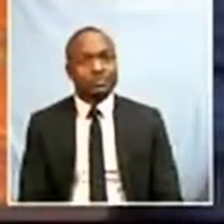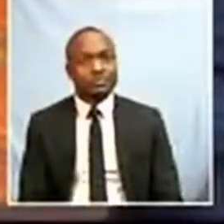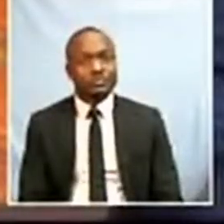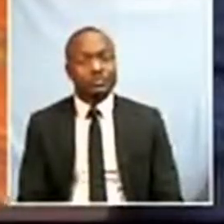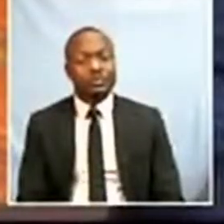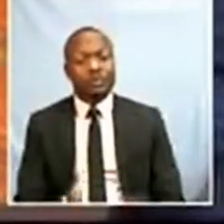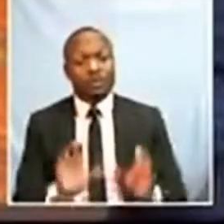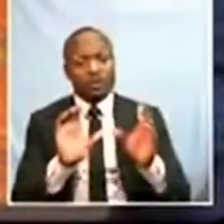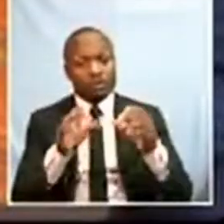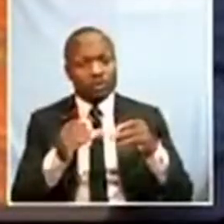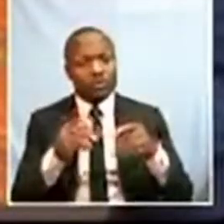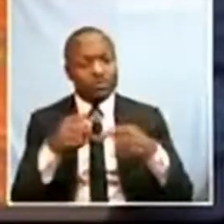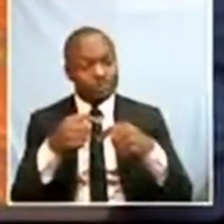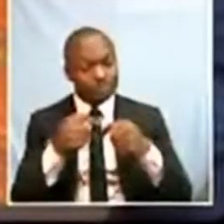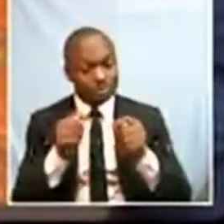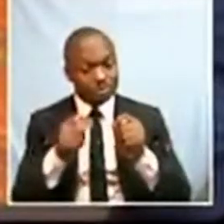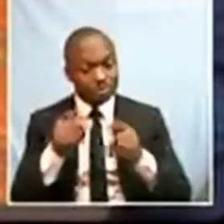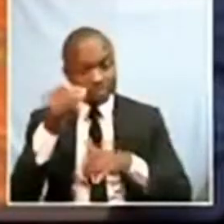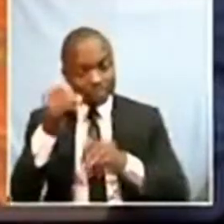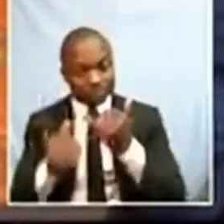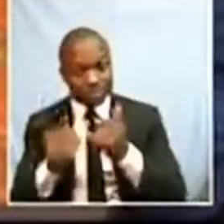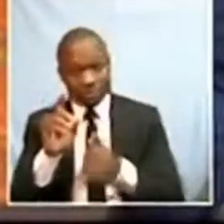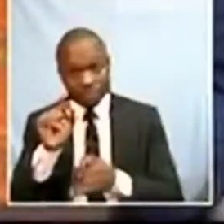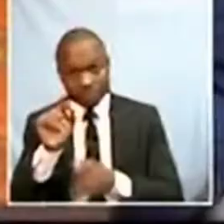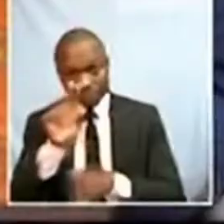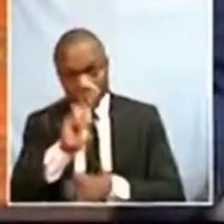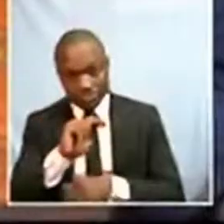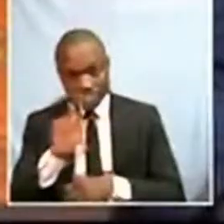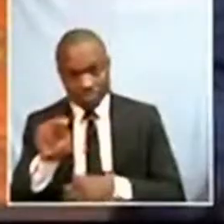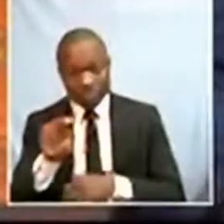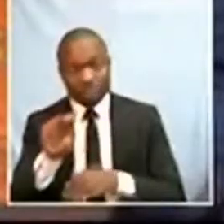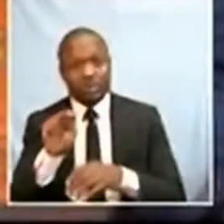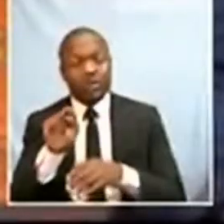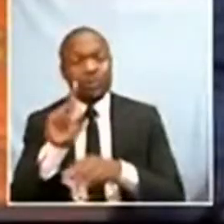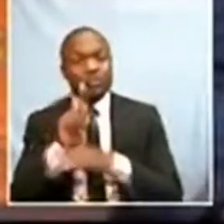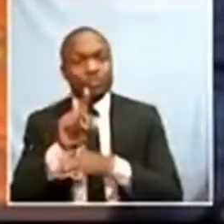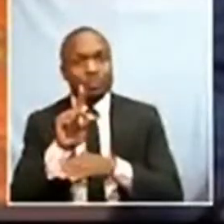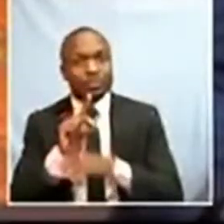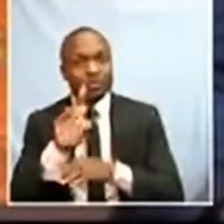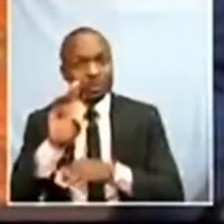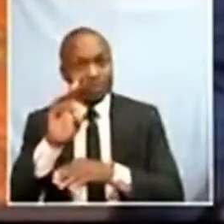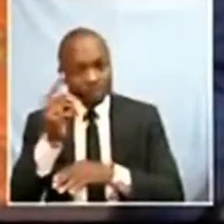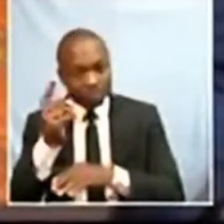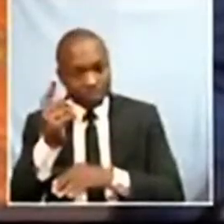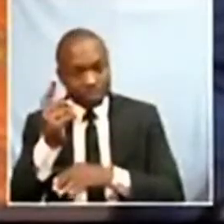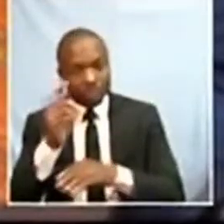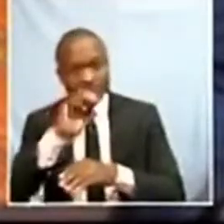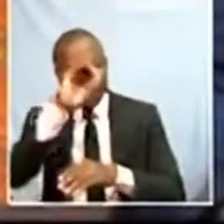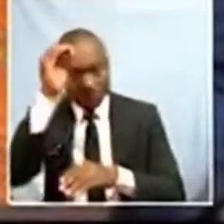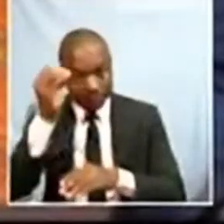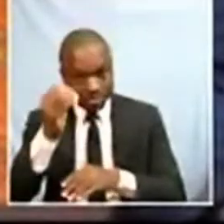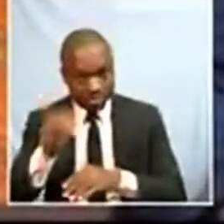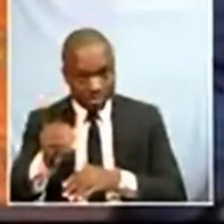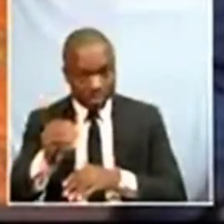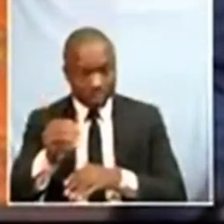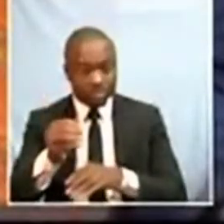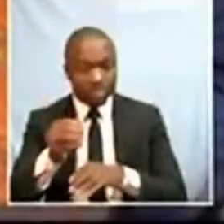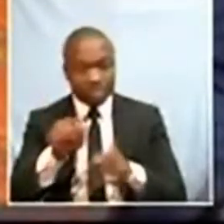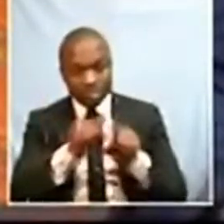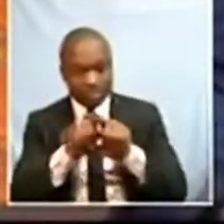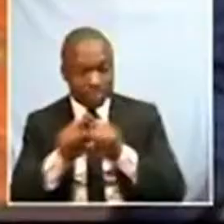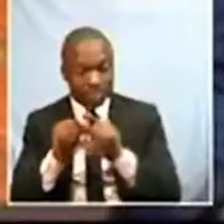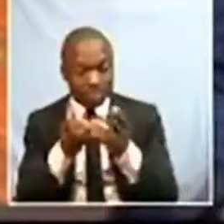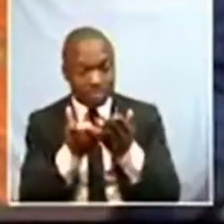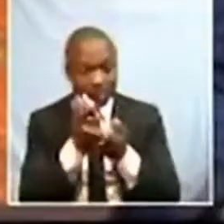the council strived to complete the 2022 projects at 71%, and also